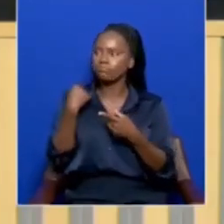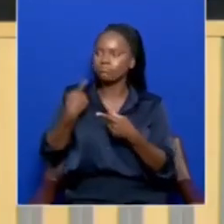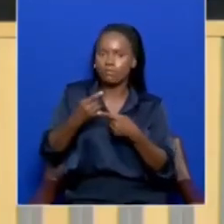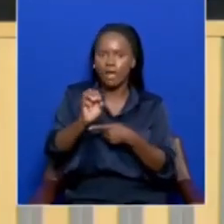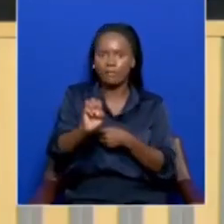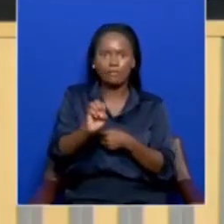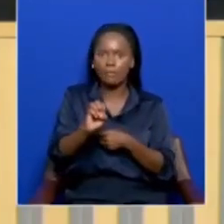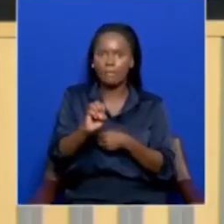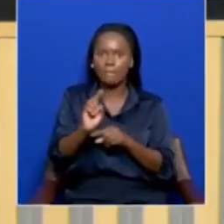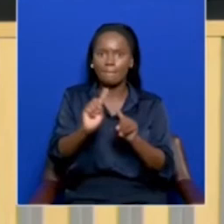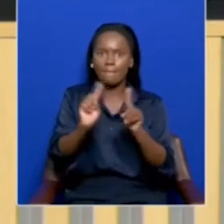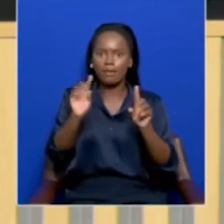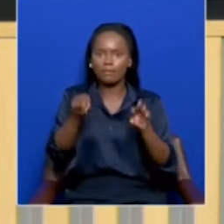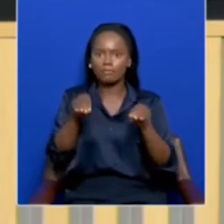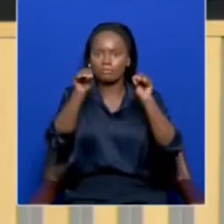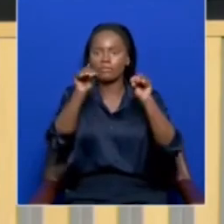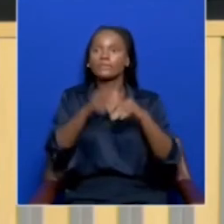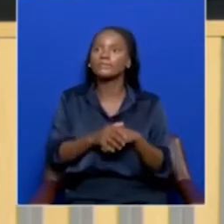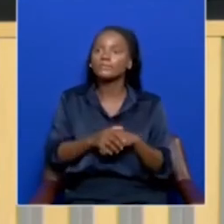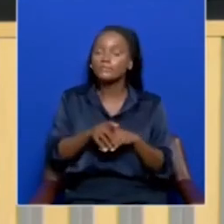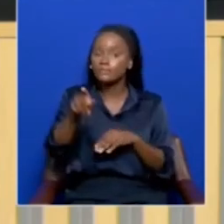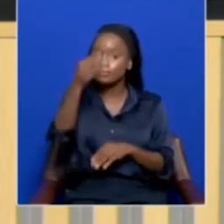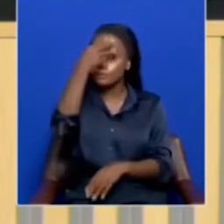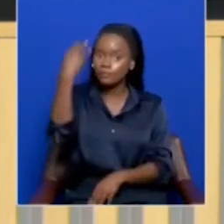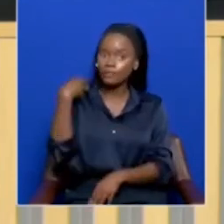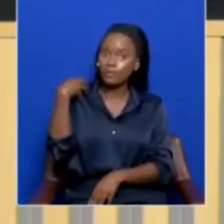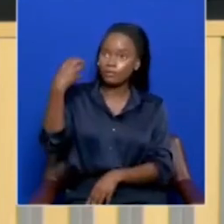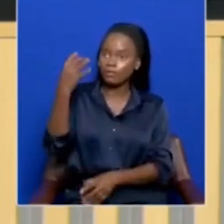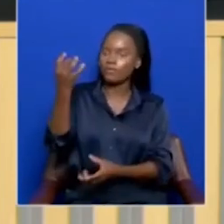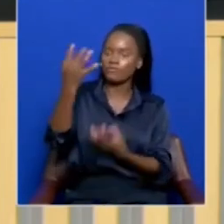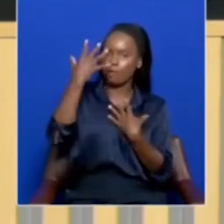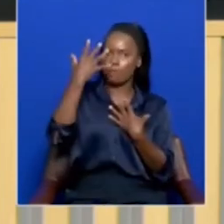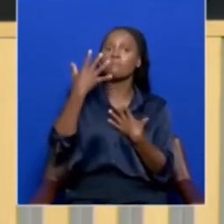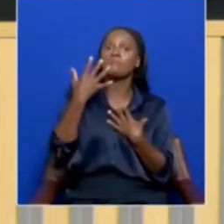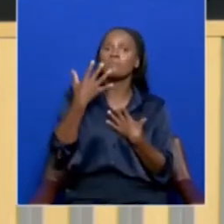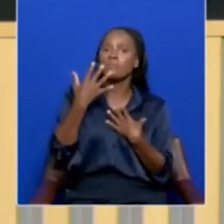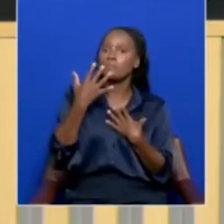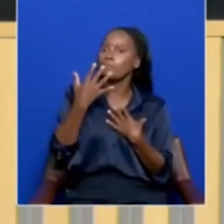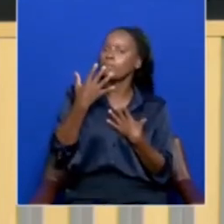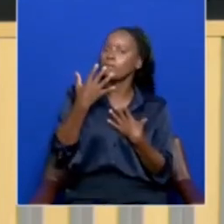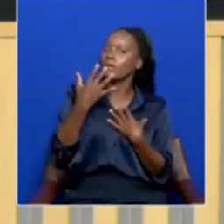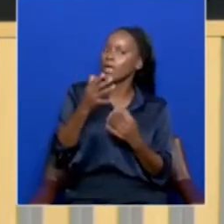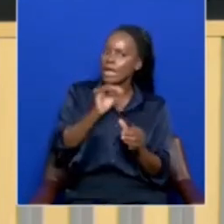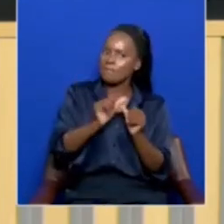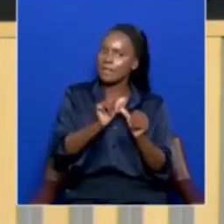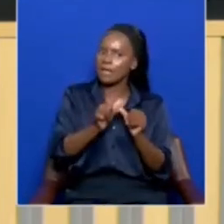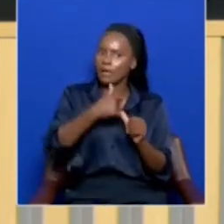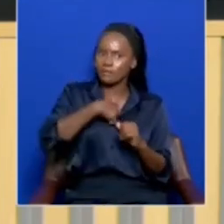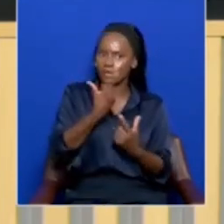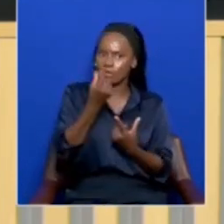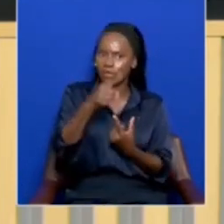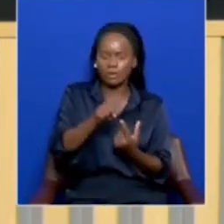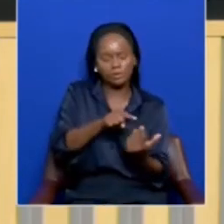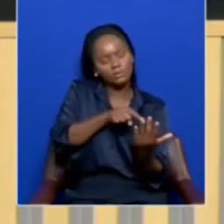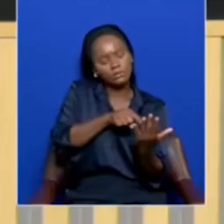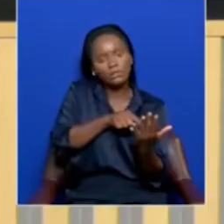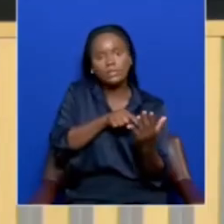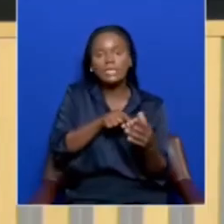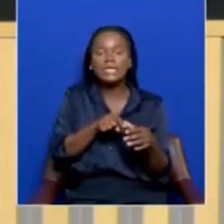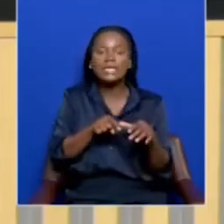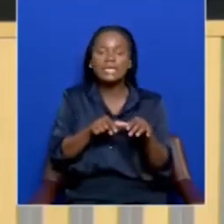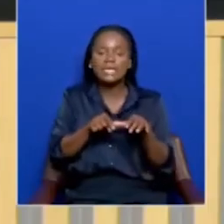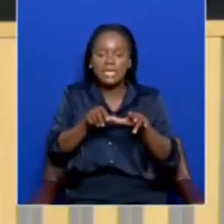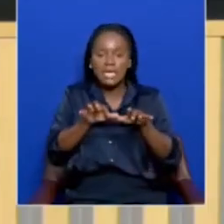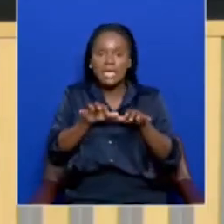to write my grievances in a form of an email and send them to him. He provided me with his